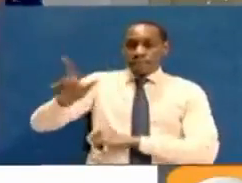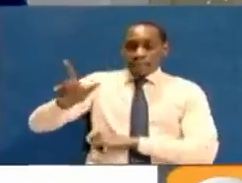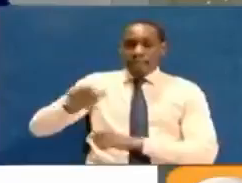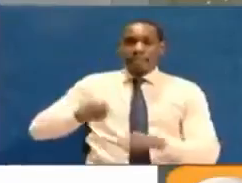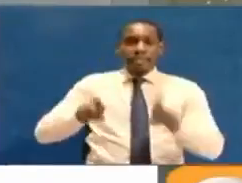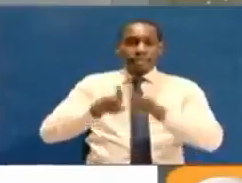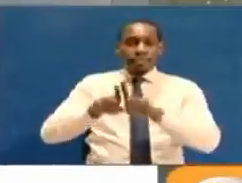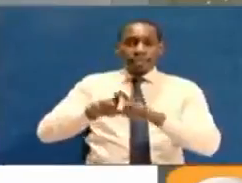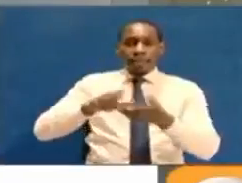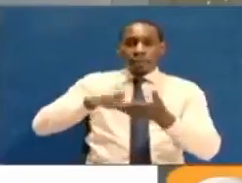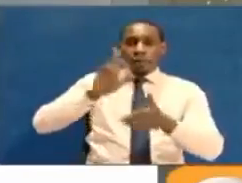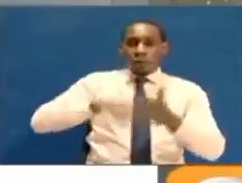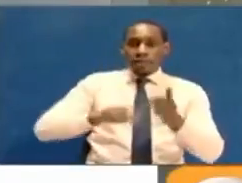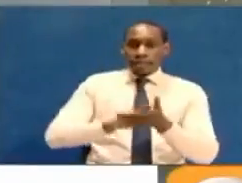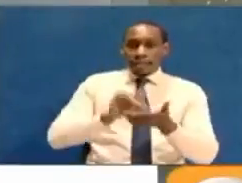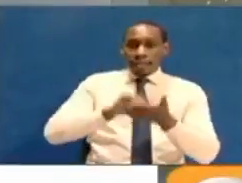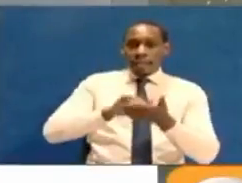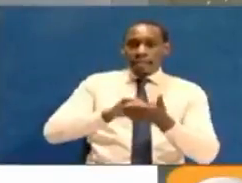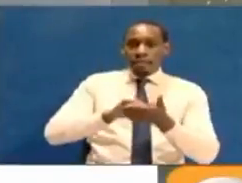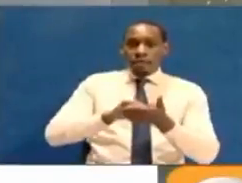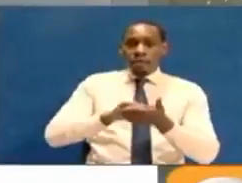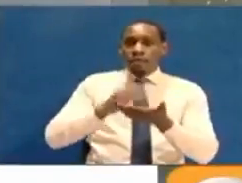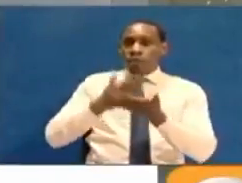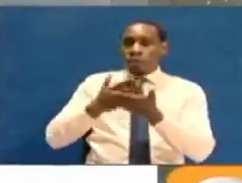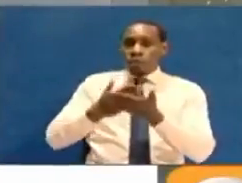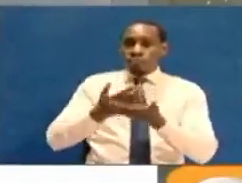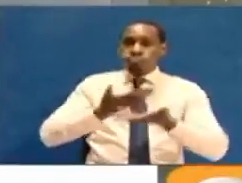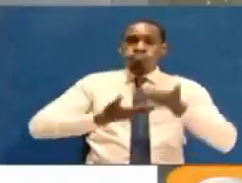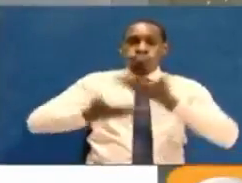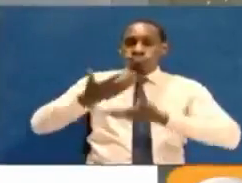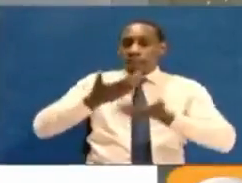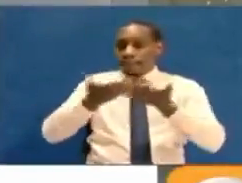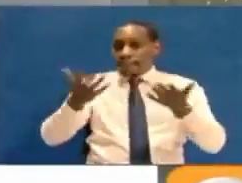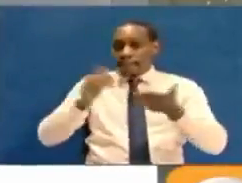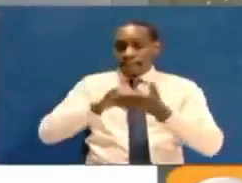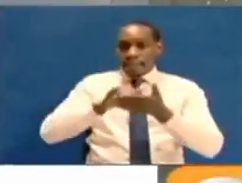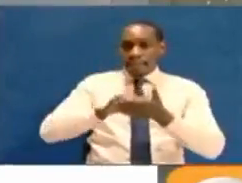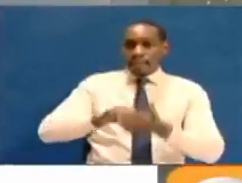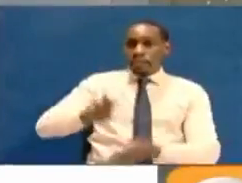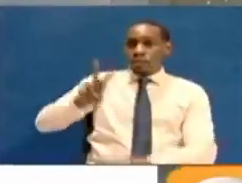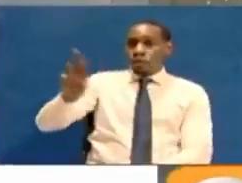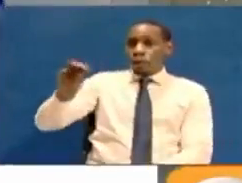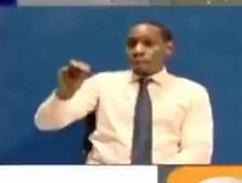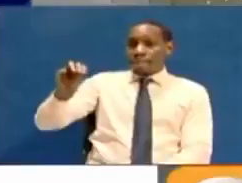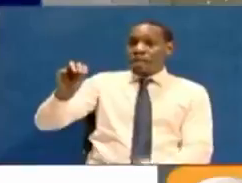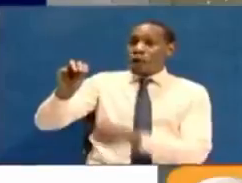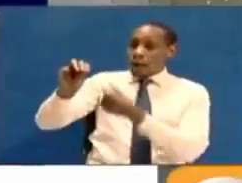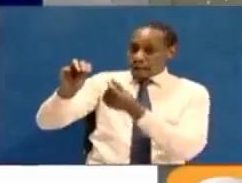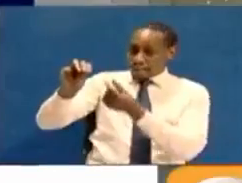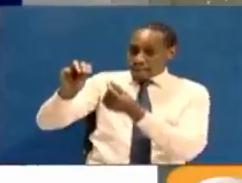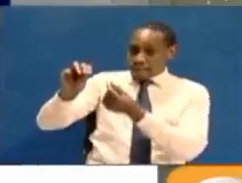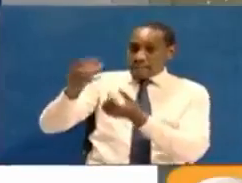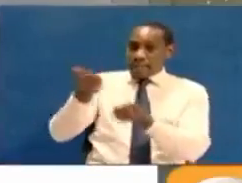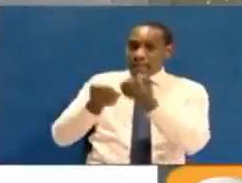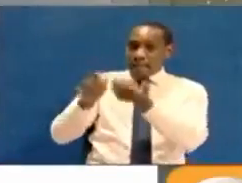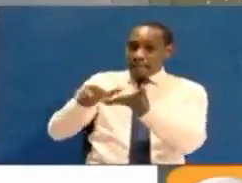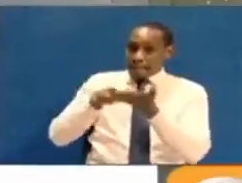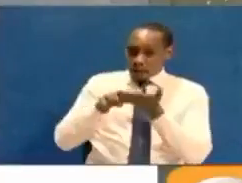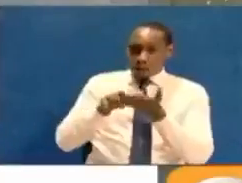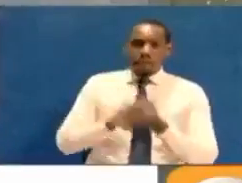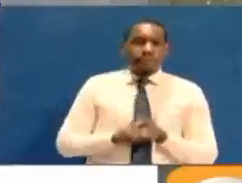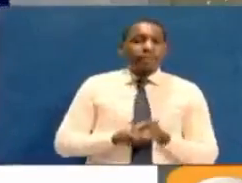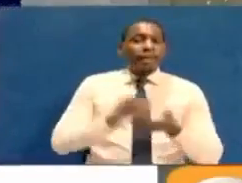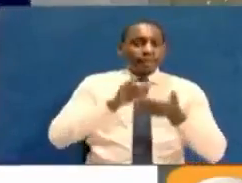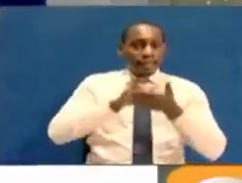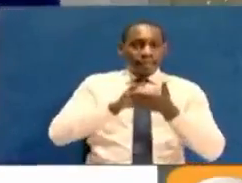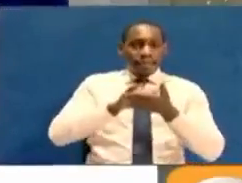addition, here it is, the one that is causing all the conversation, a 2 million shillings car grant. And this is